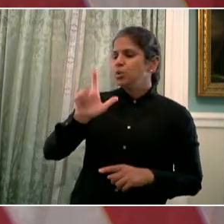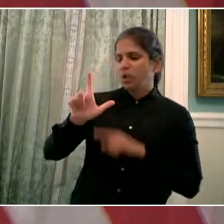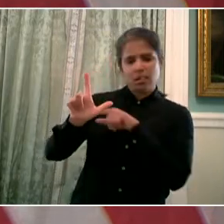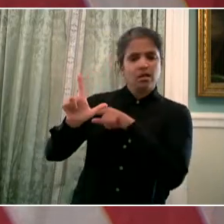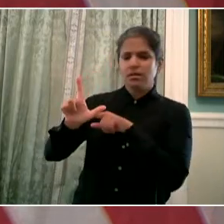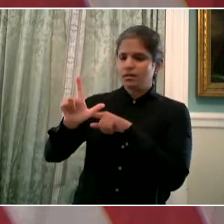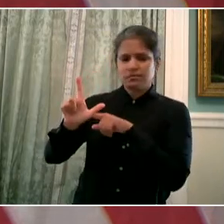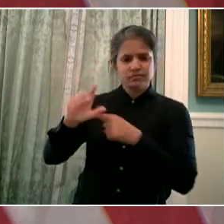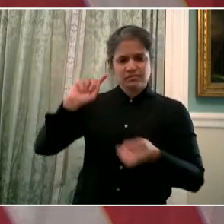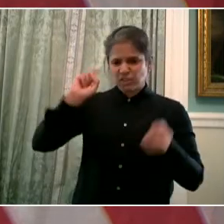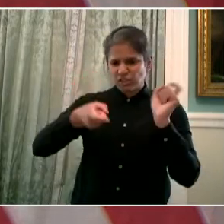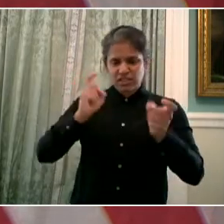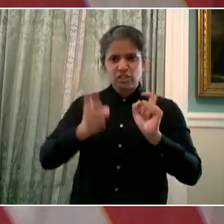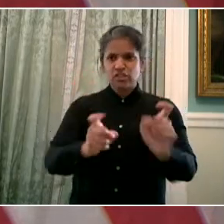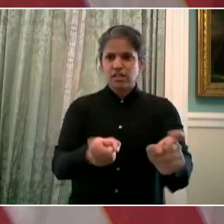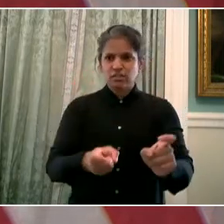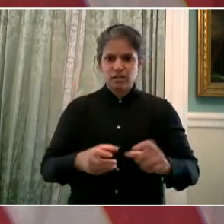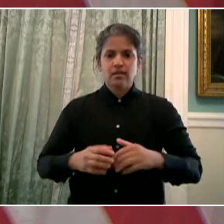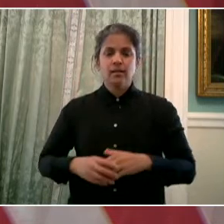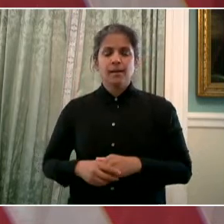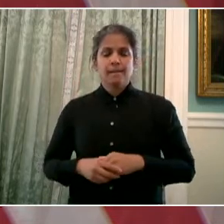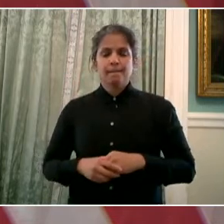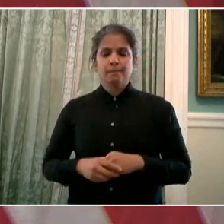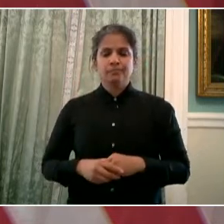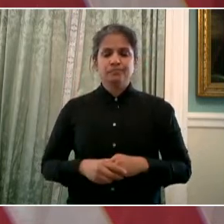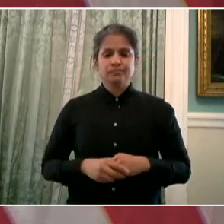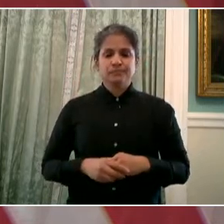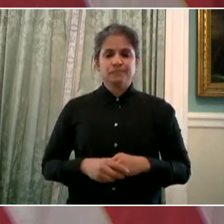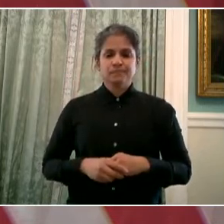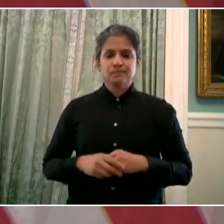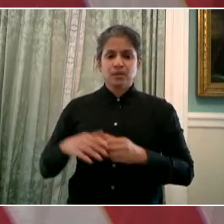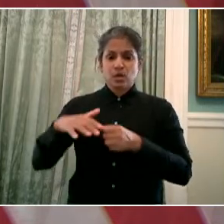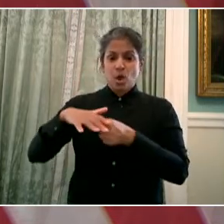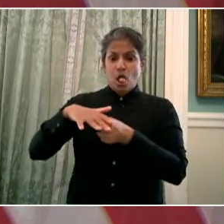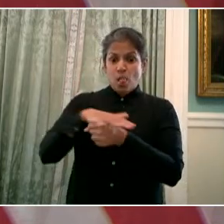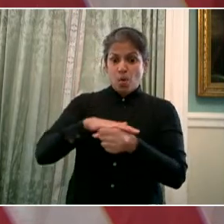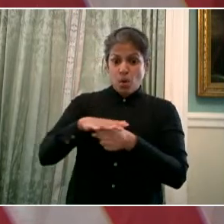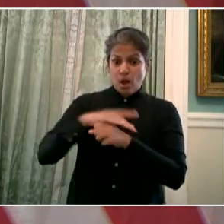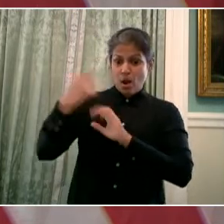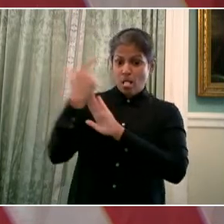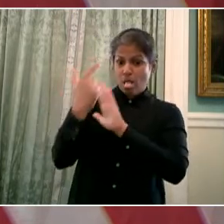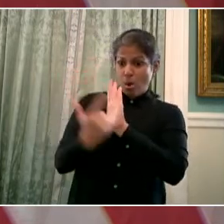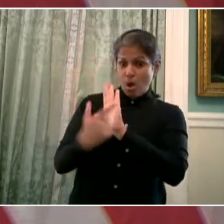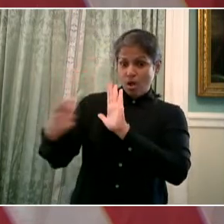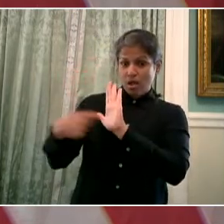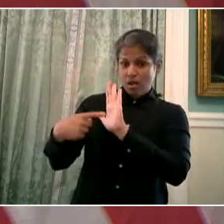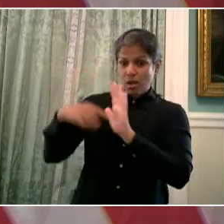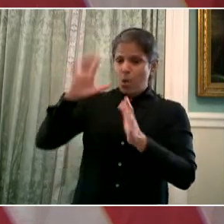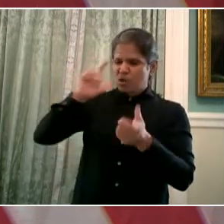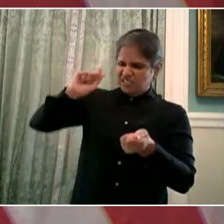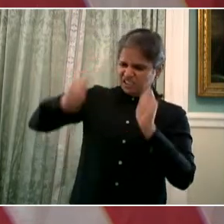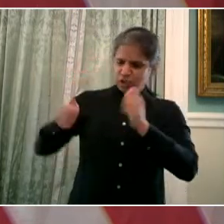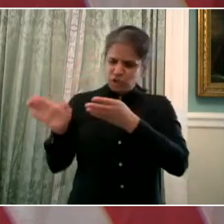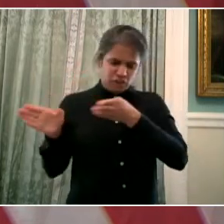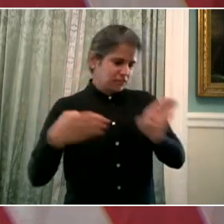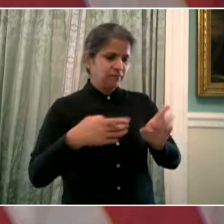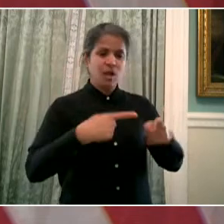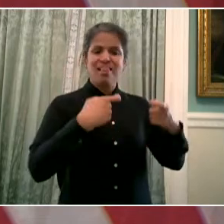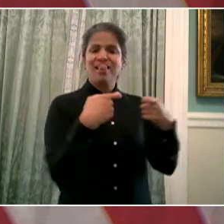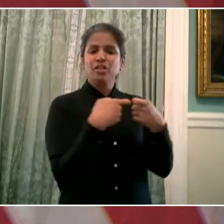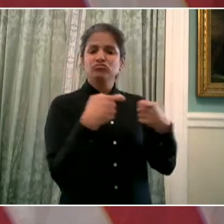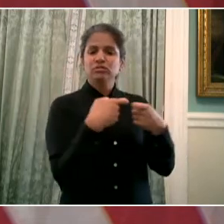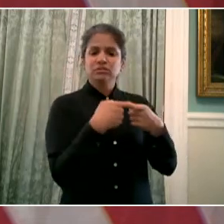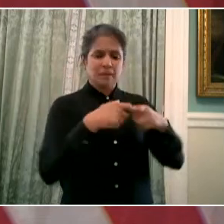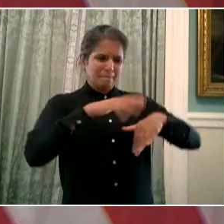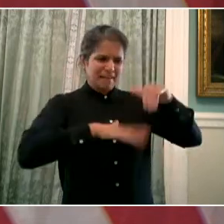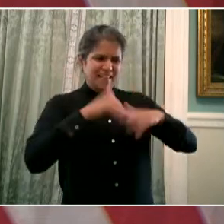we are leading the nation in electrifying our buildings, the city's largest source of emissions. Because of the disparate